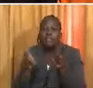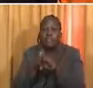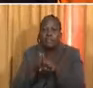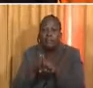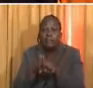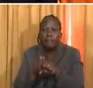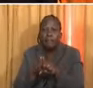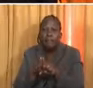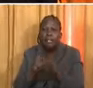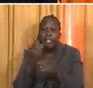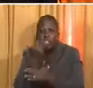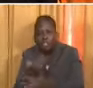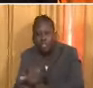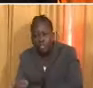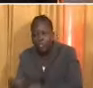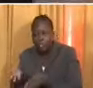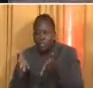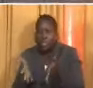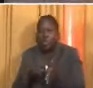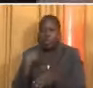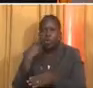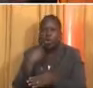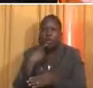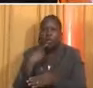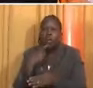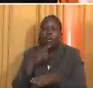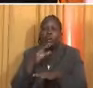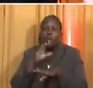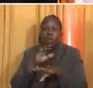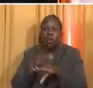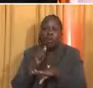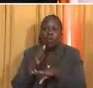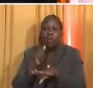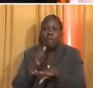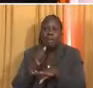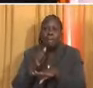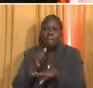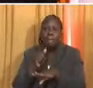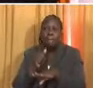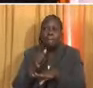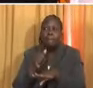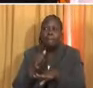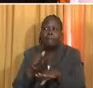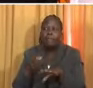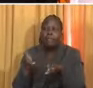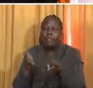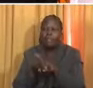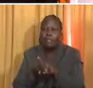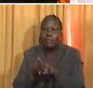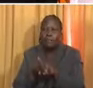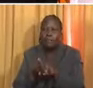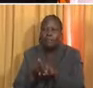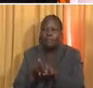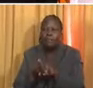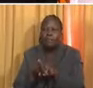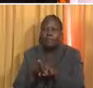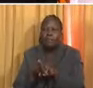may be children today who are called basic structure, perhaps basic structure George